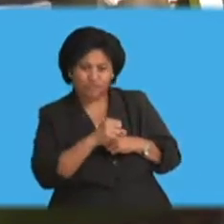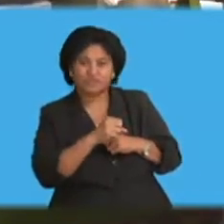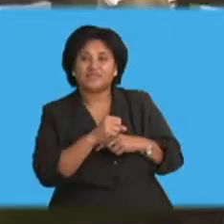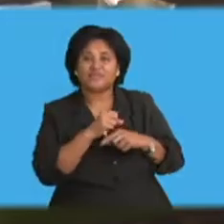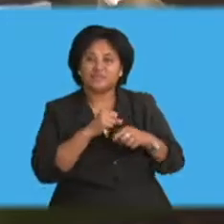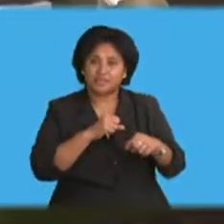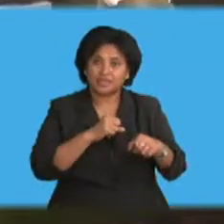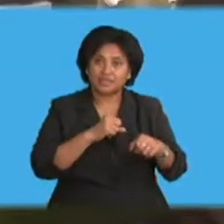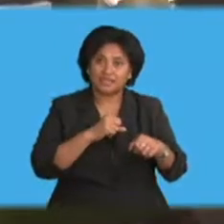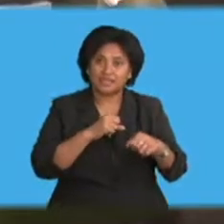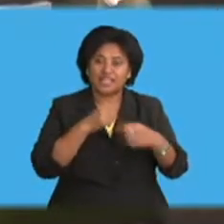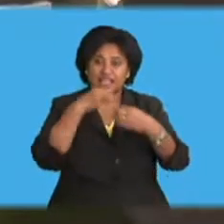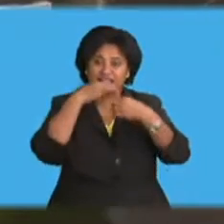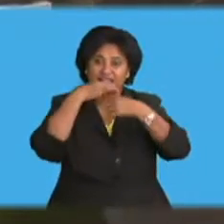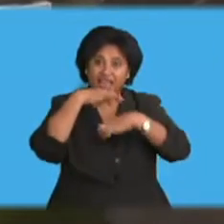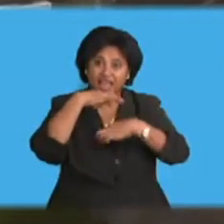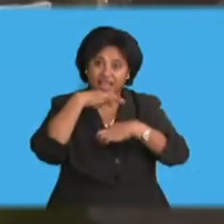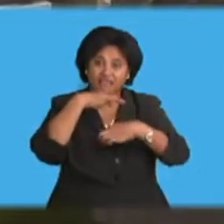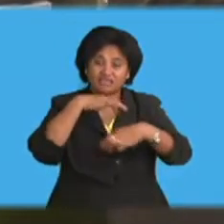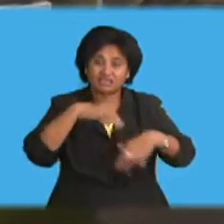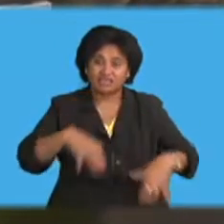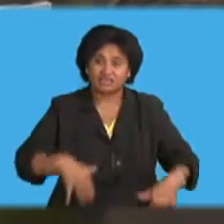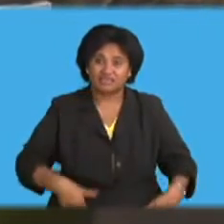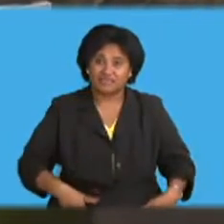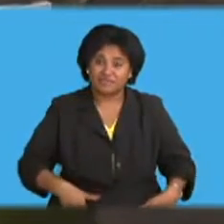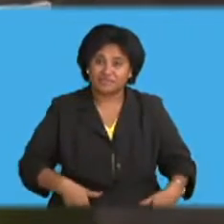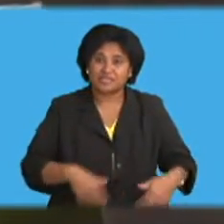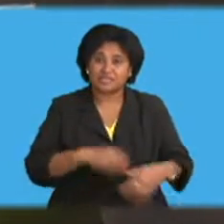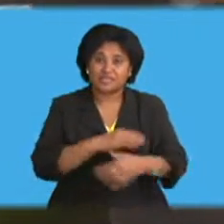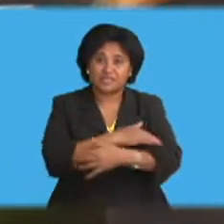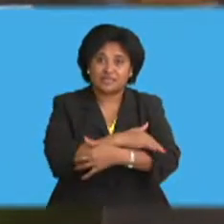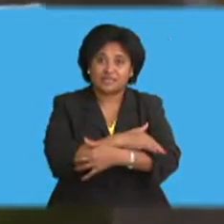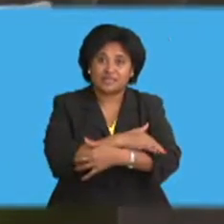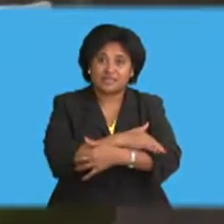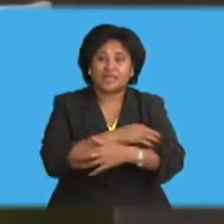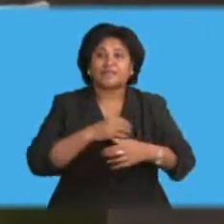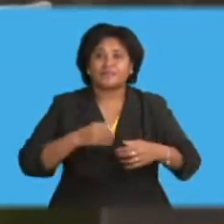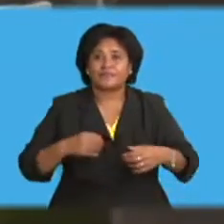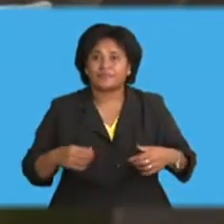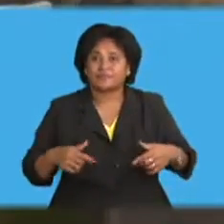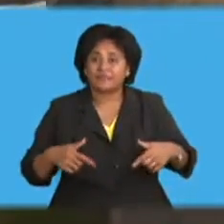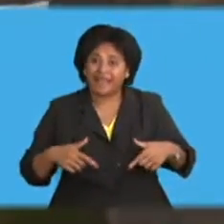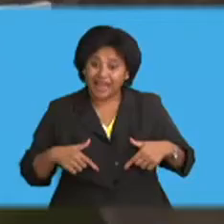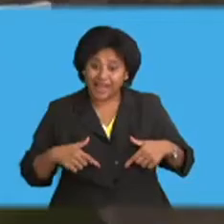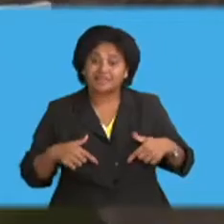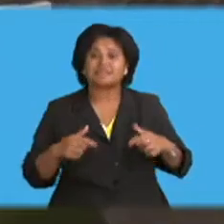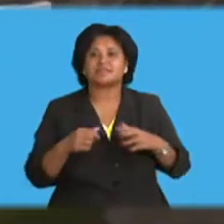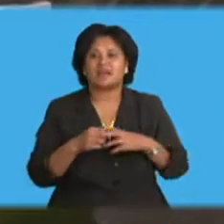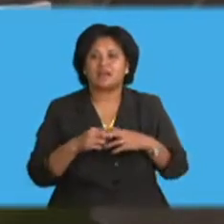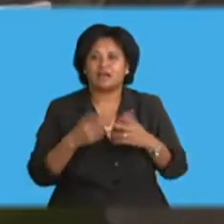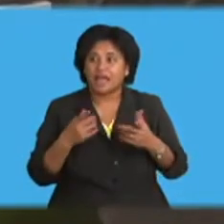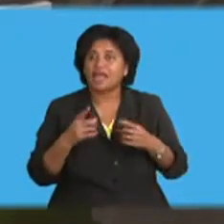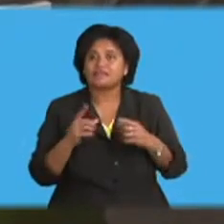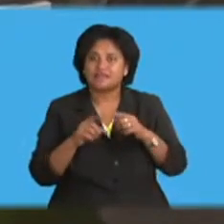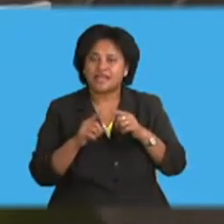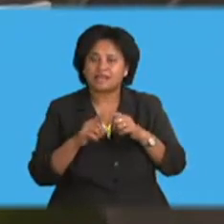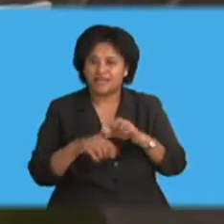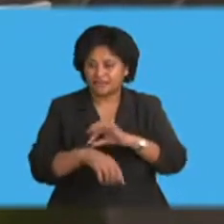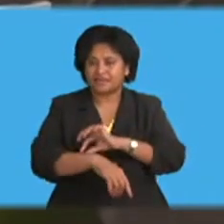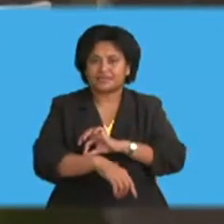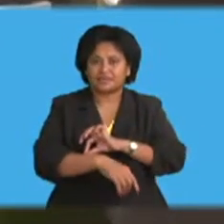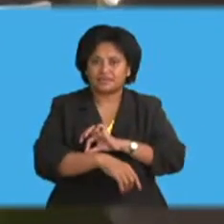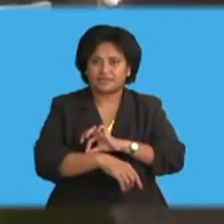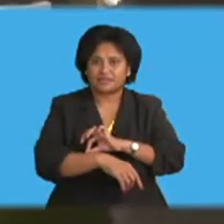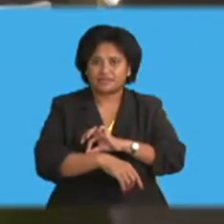the lungs of the animal and in the limbs of the animal and even to the extent of the flesh. It's